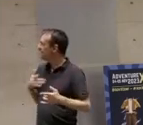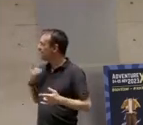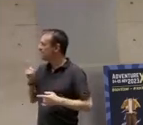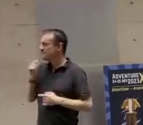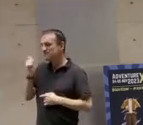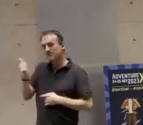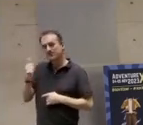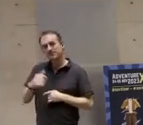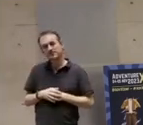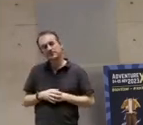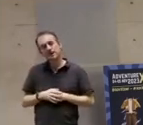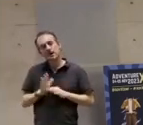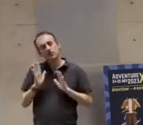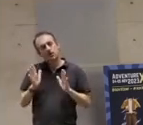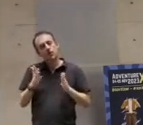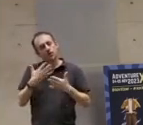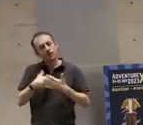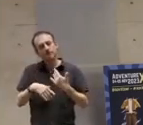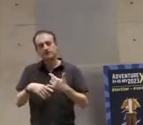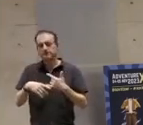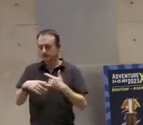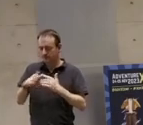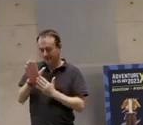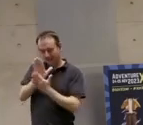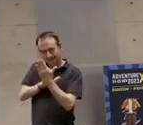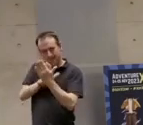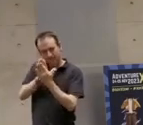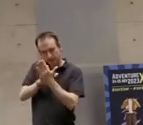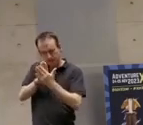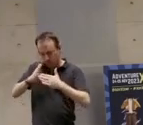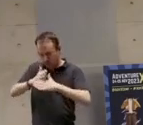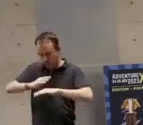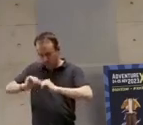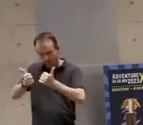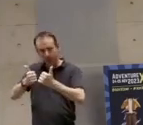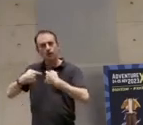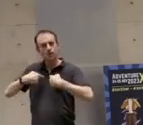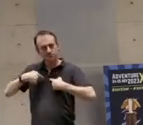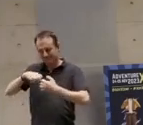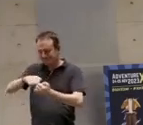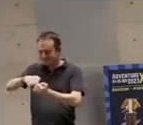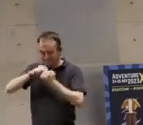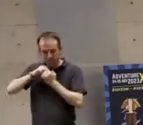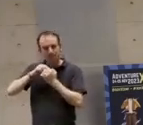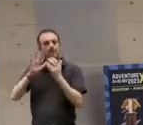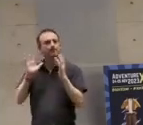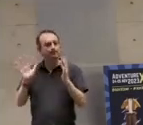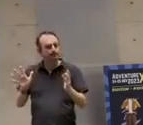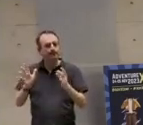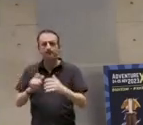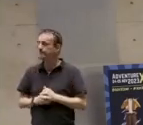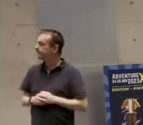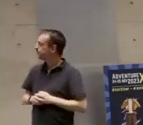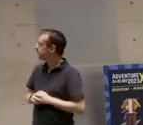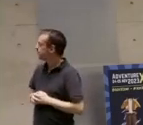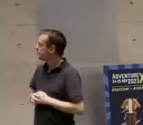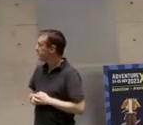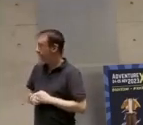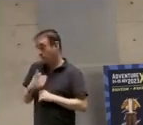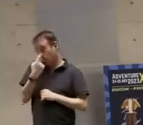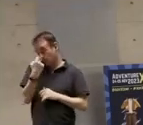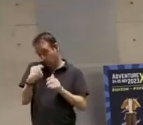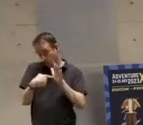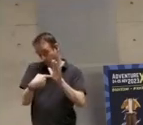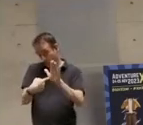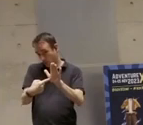But staying absolutely true to the interface that works so well for the games that we love playing. I'm going to show you one more. And